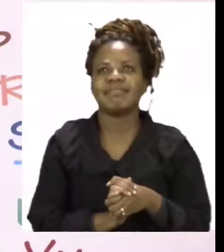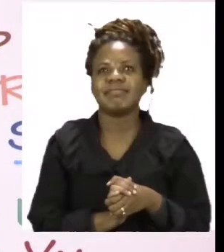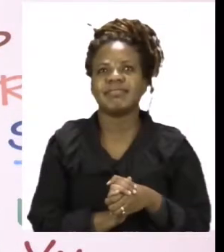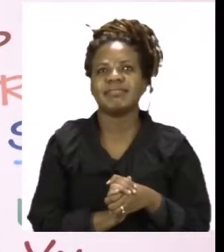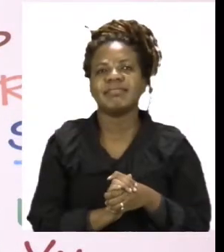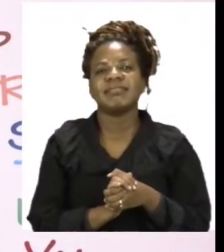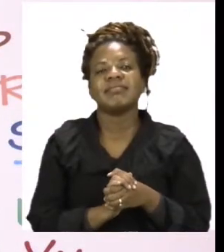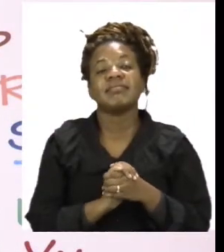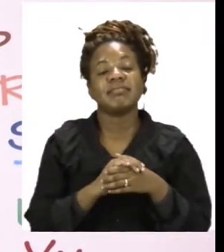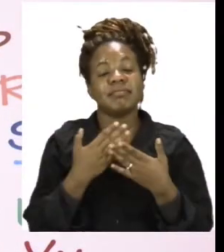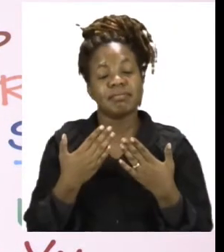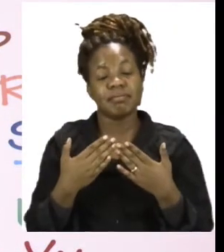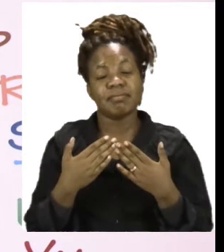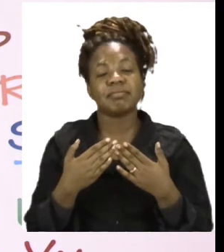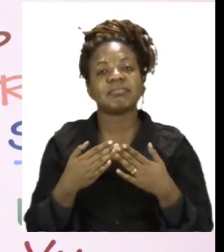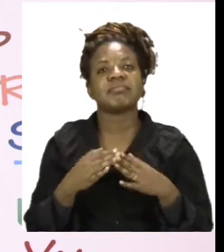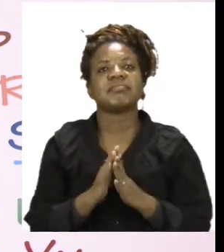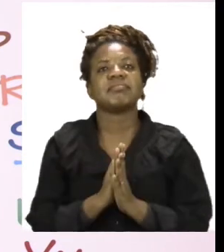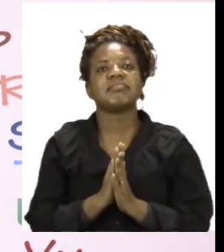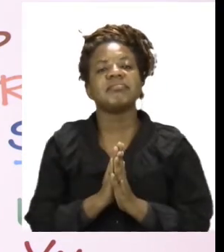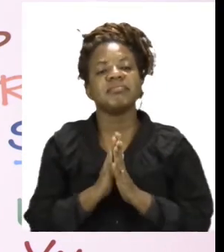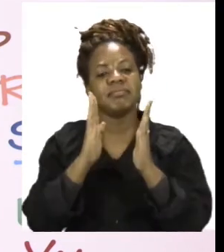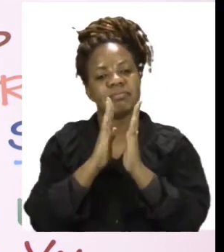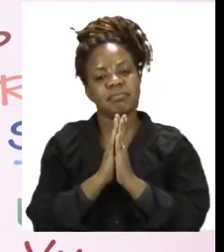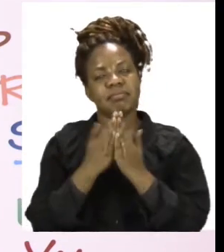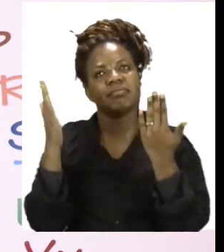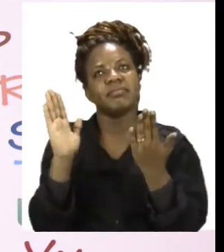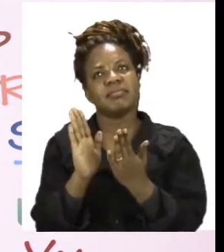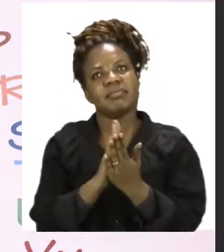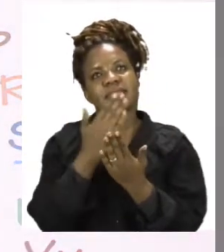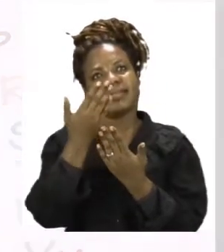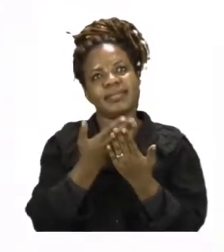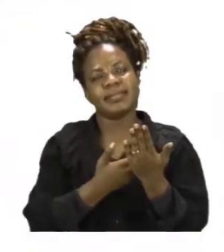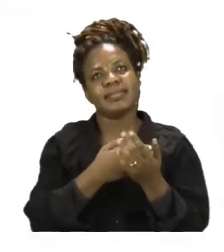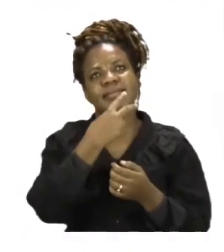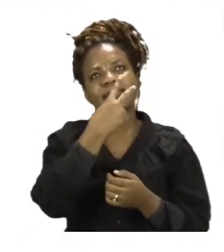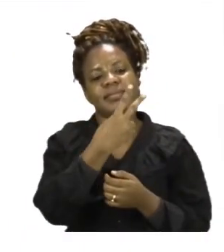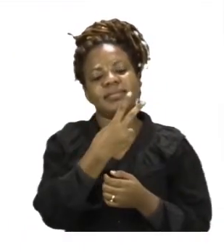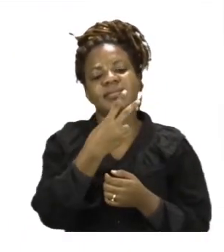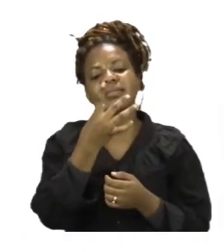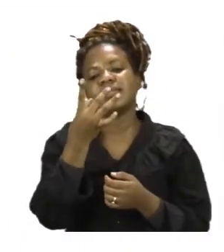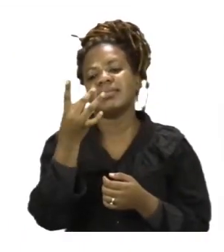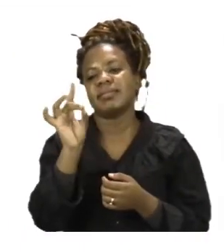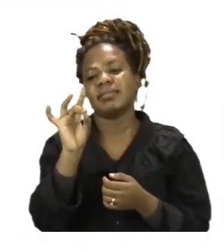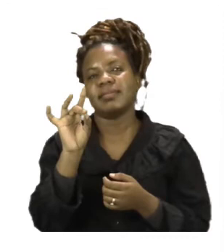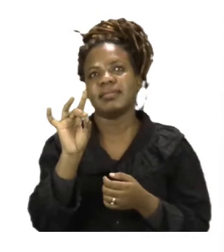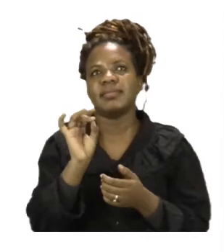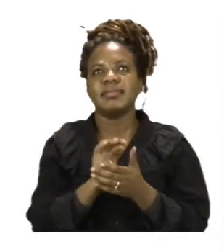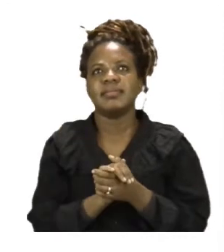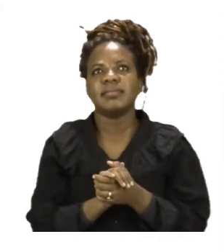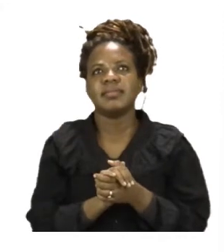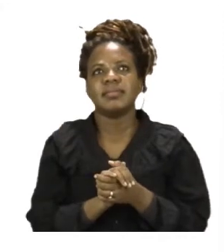For your lesson today, we are going to start on page 28. On page 28, we are going